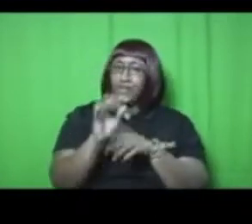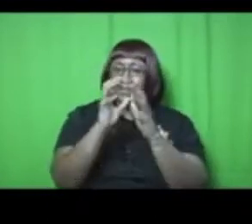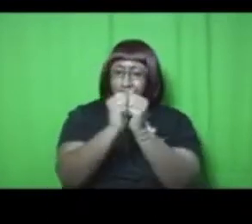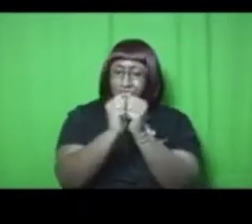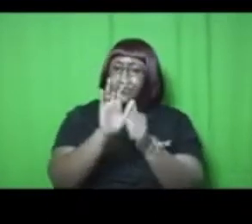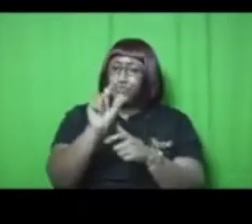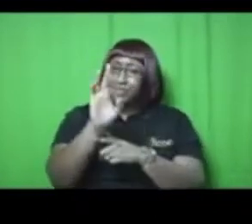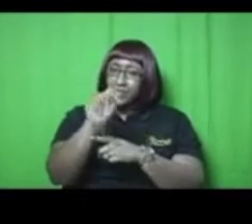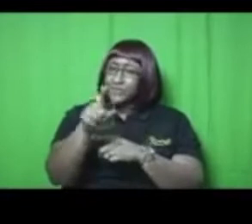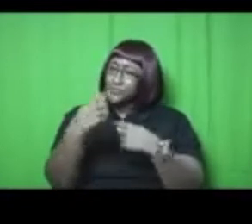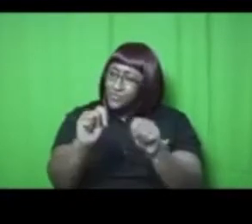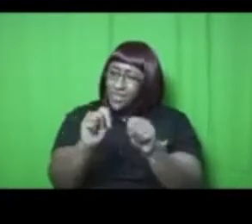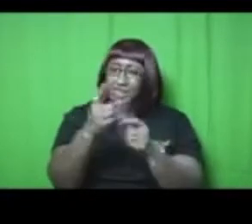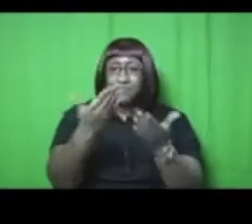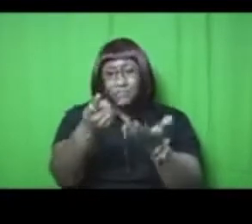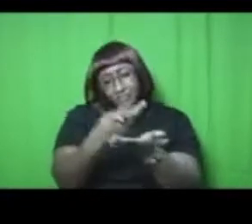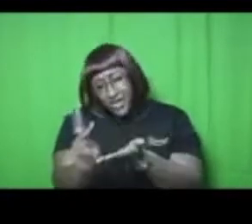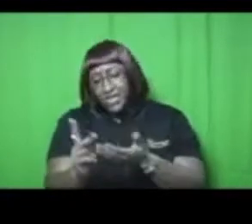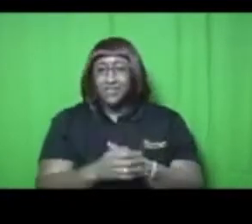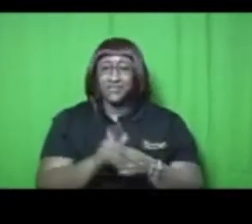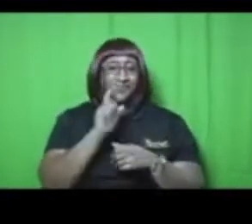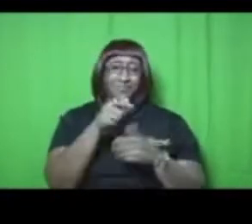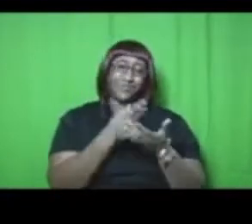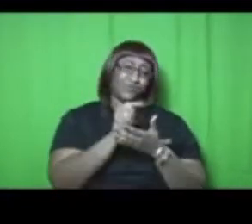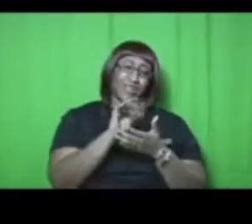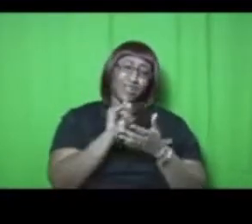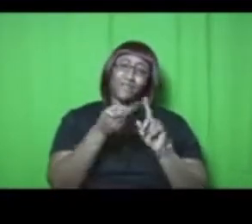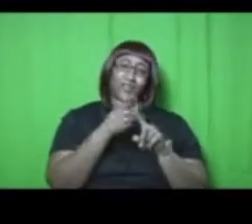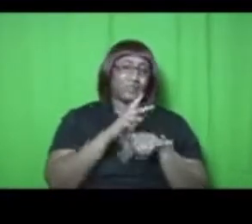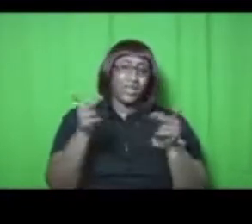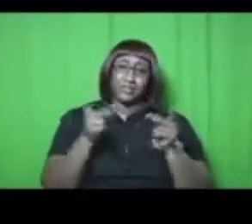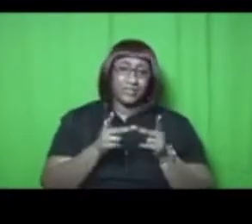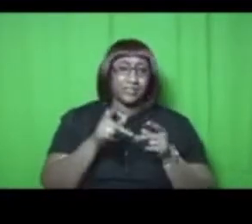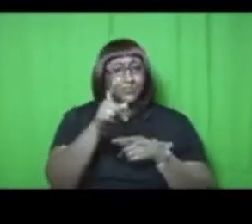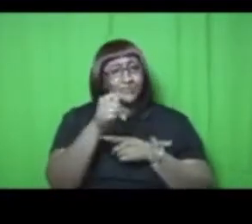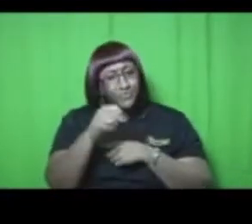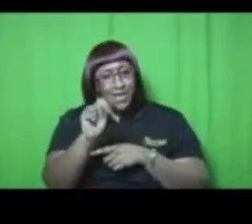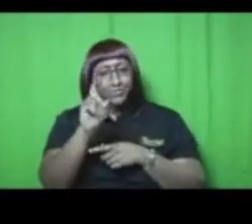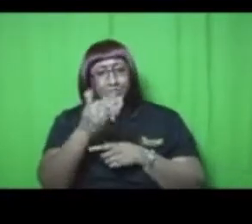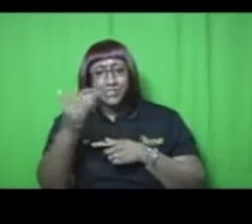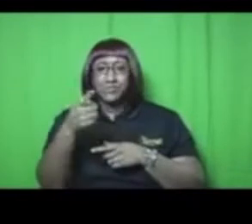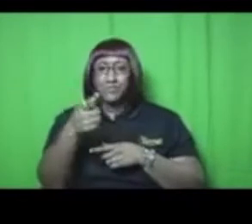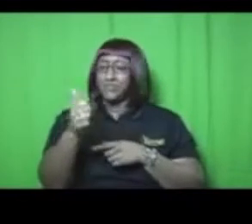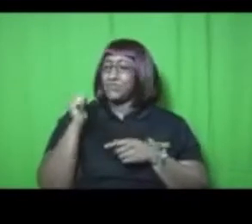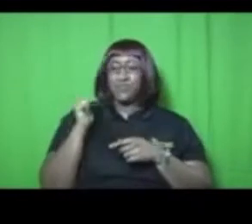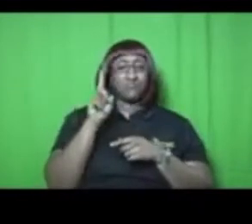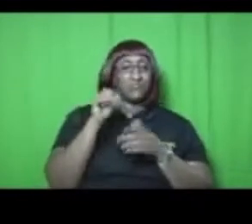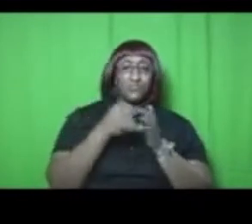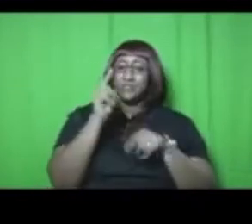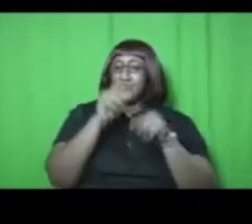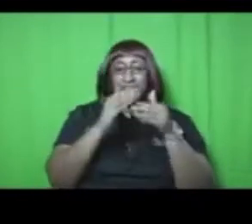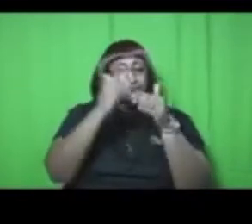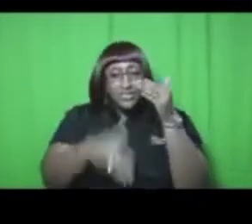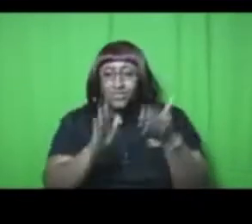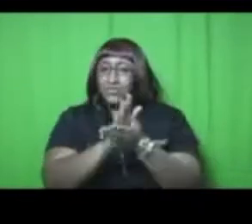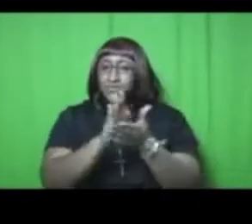gift. You tried it. And maybe you failed. They say, you never should have tried in the first place. You try to do something. They say, you won't be able to do it. You can't finish